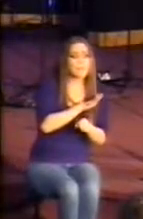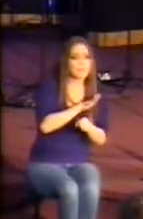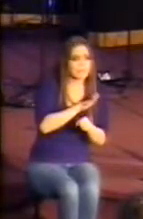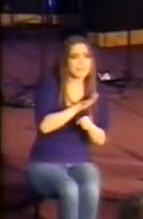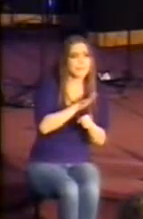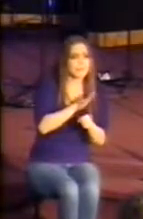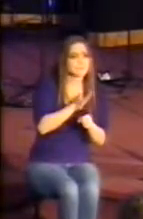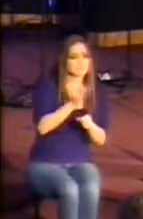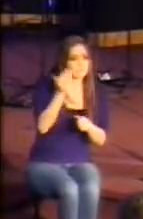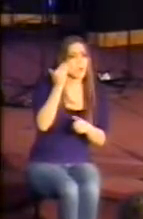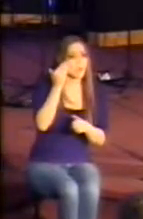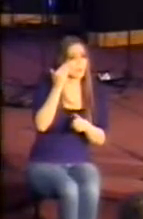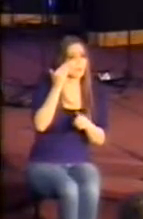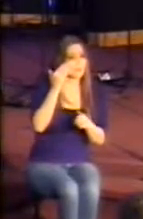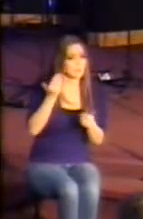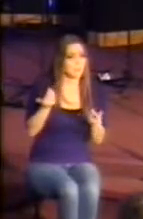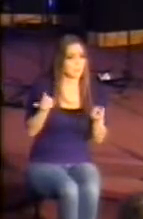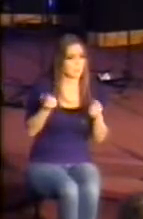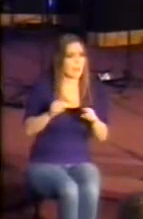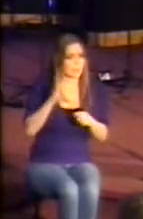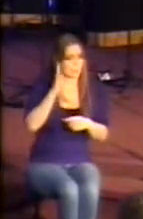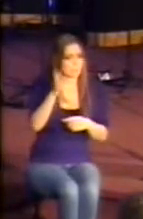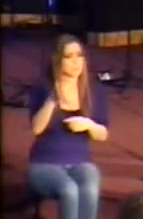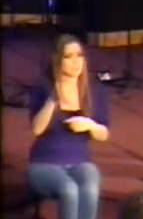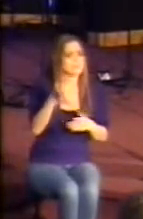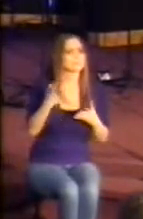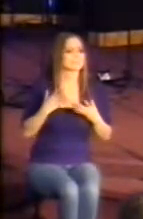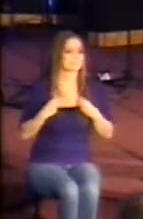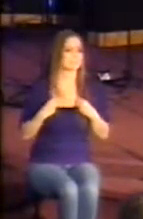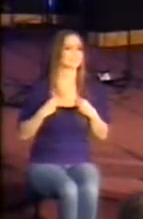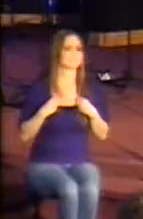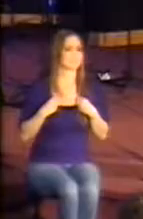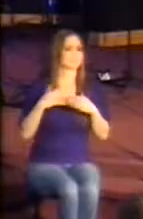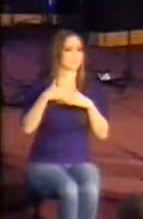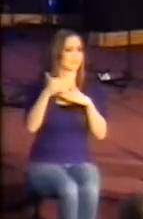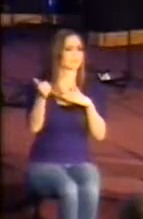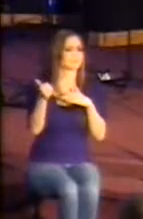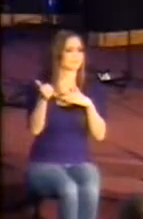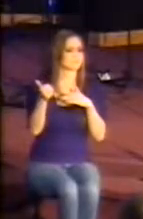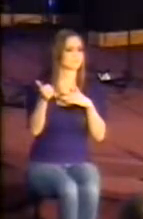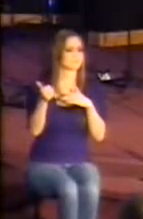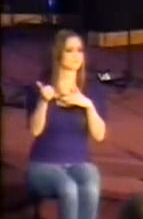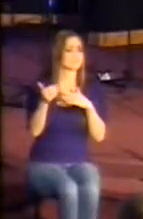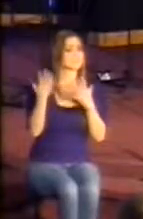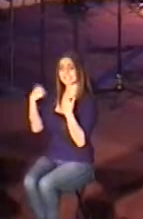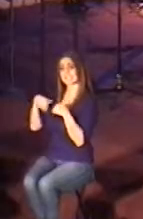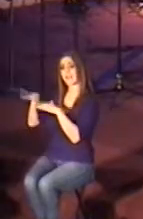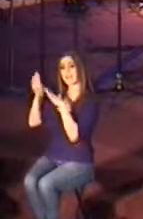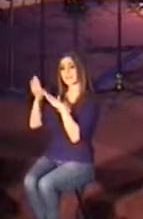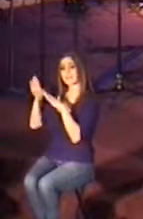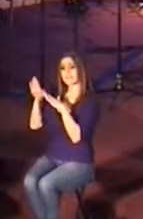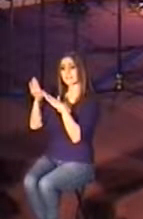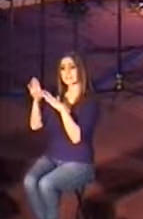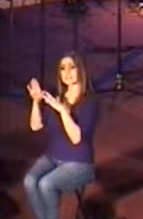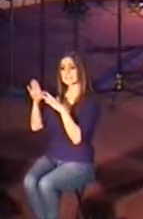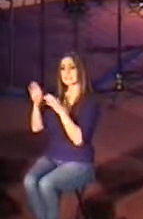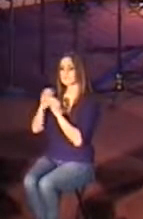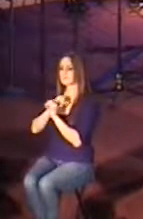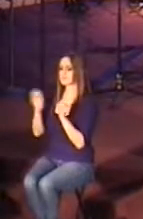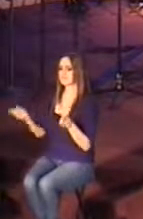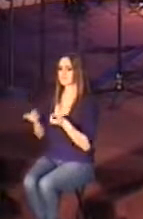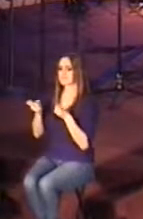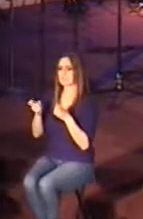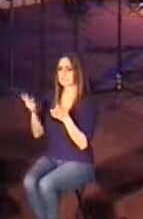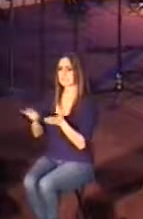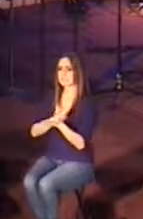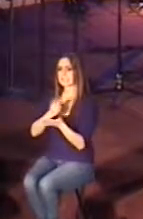what awaited him, he accepted his calling. His sacrifice as a sinless lamb